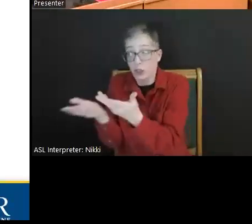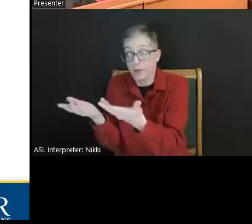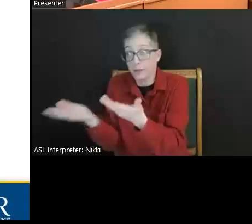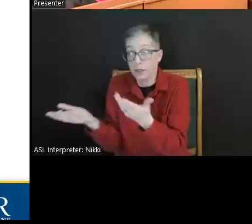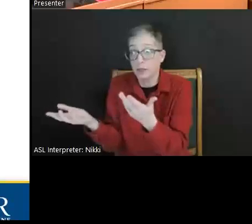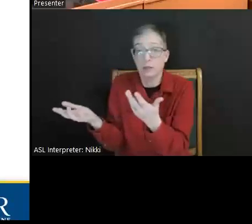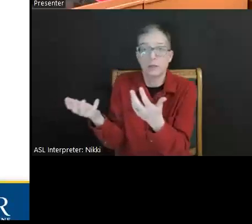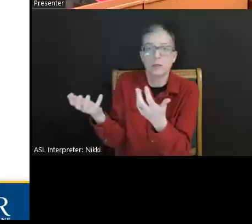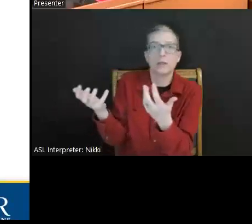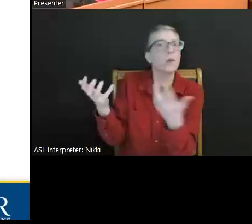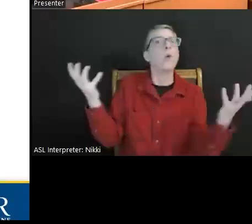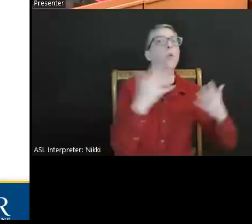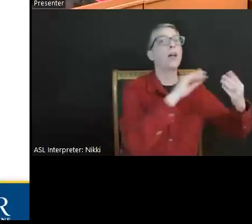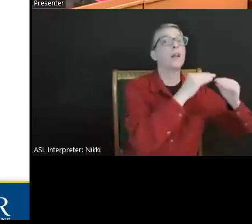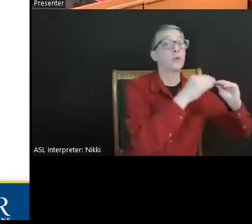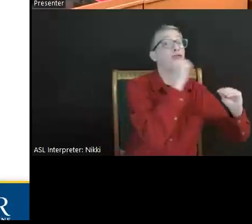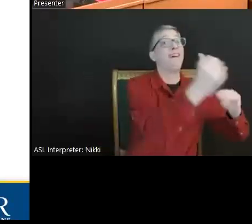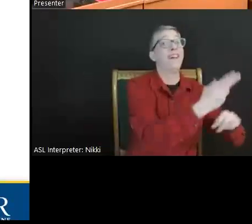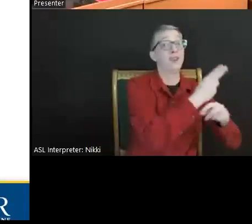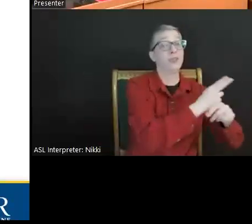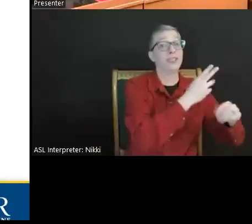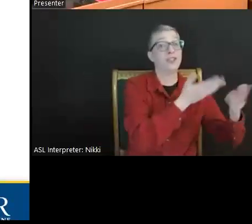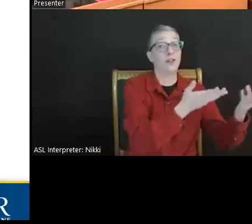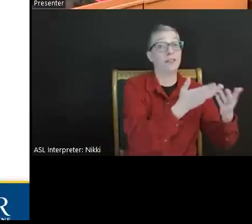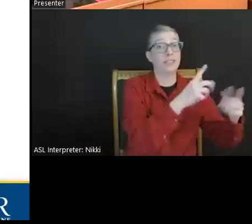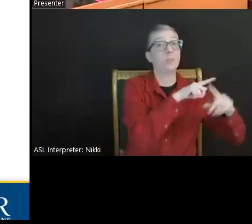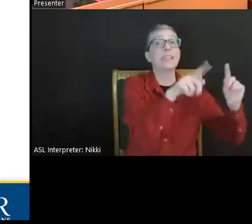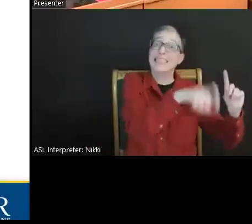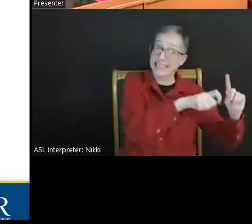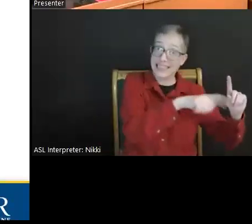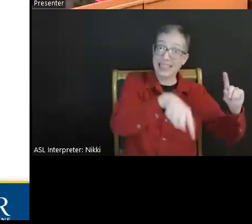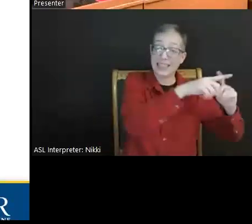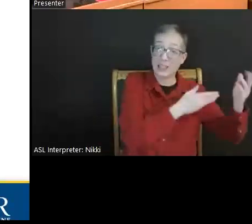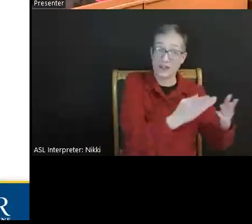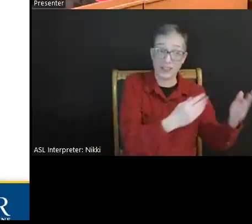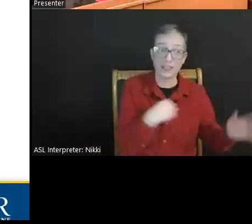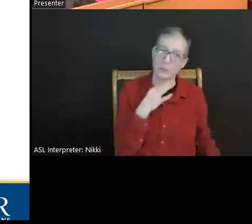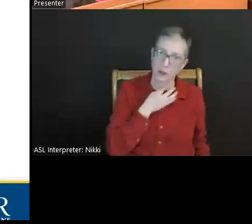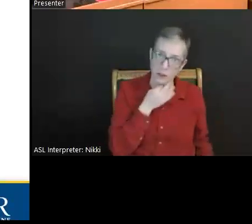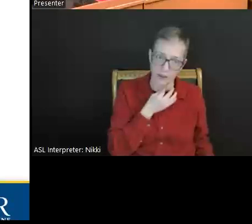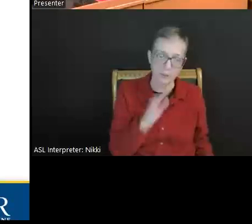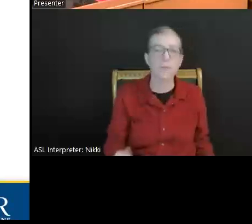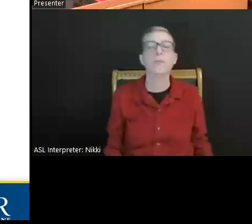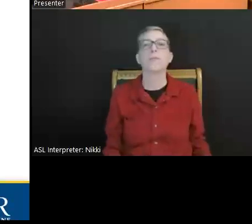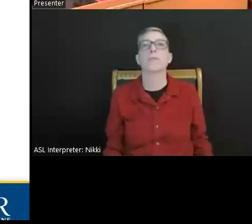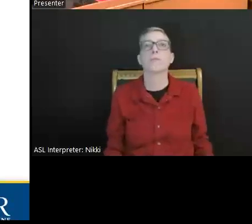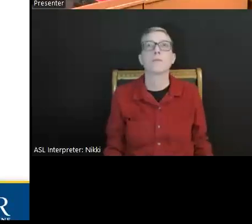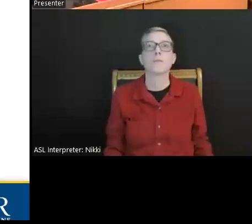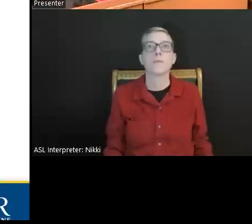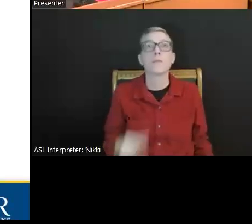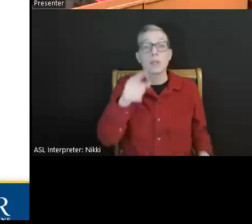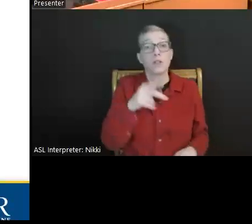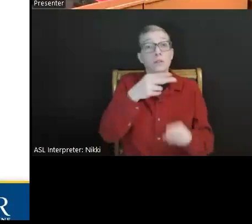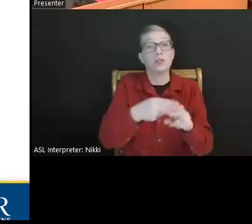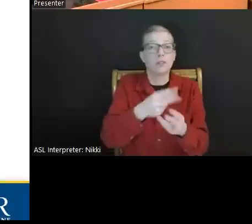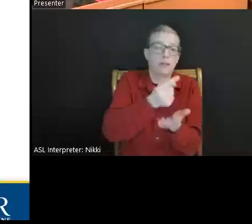thousands aren't using the services that need them? I'm very curious to know about that. You mentioned therapist